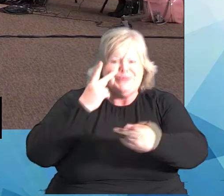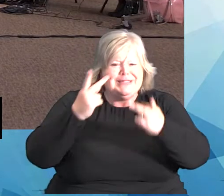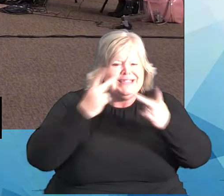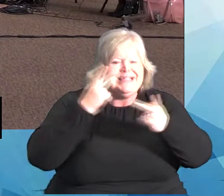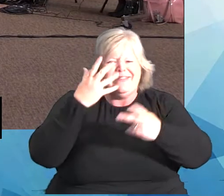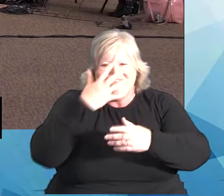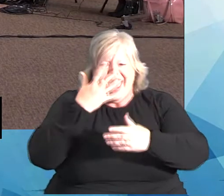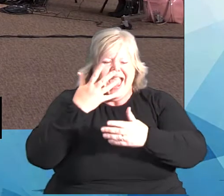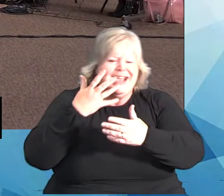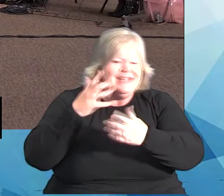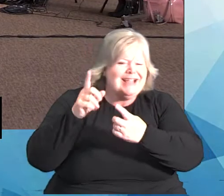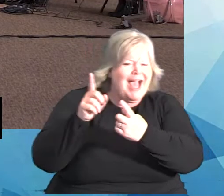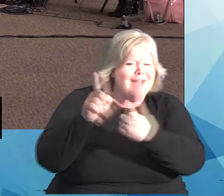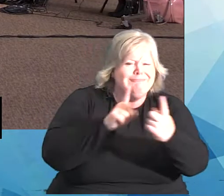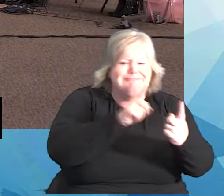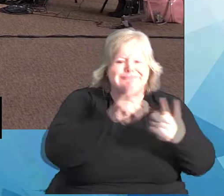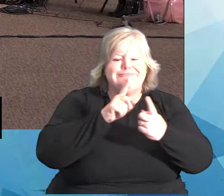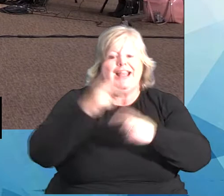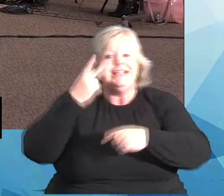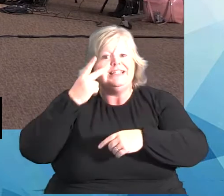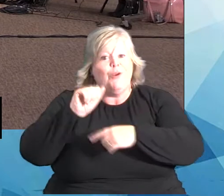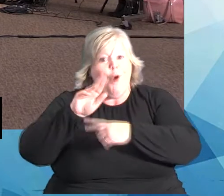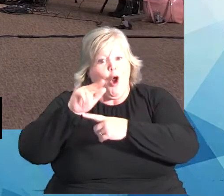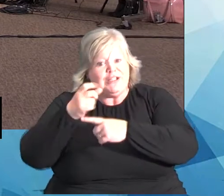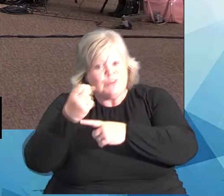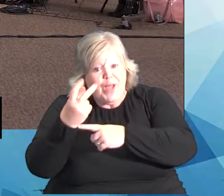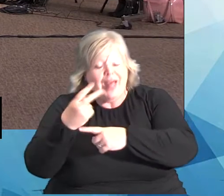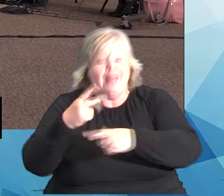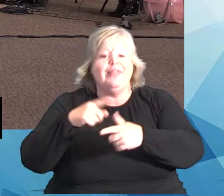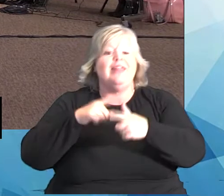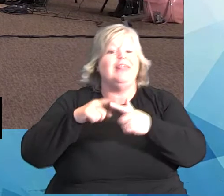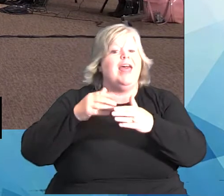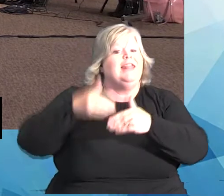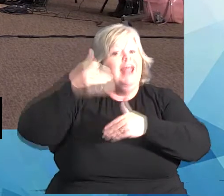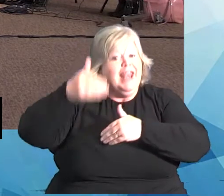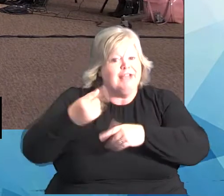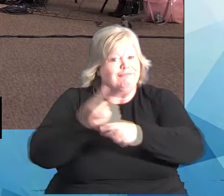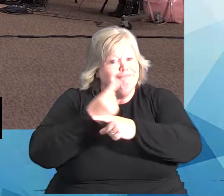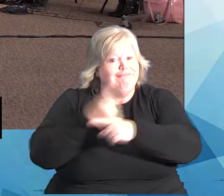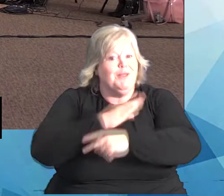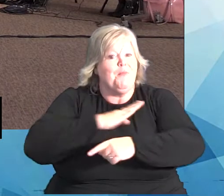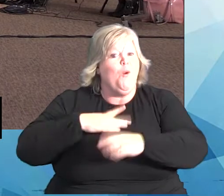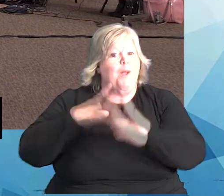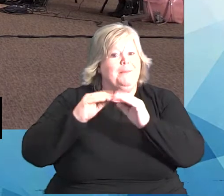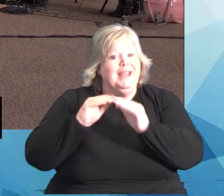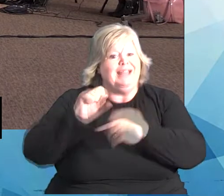we'll see you on August 12th, and then we'll see you on the next regular board meeting in September. Thank you.